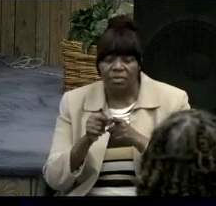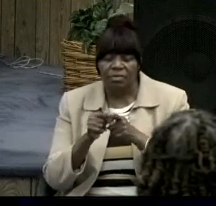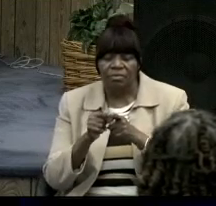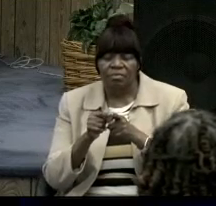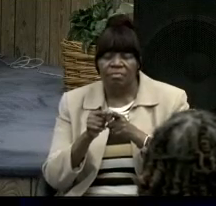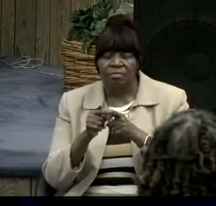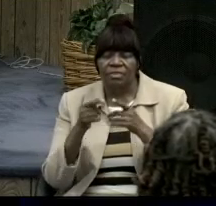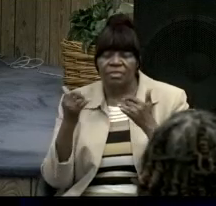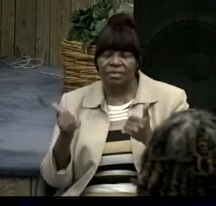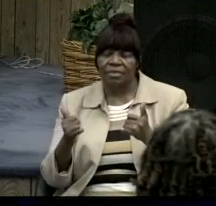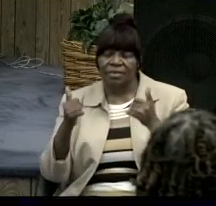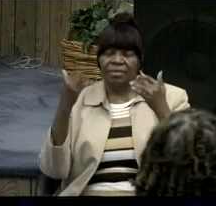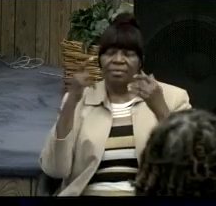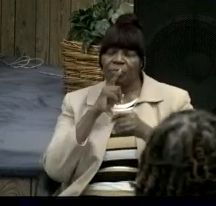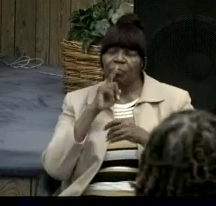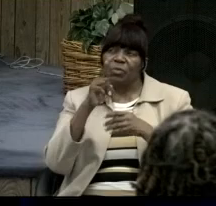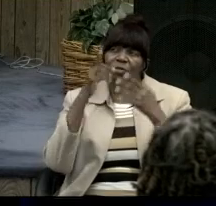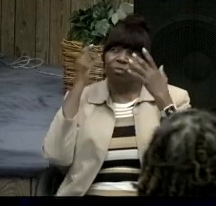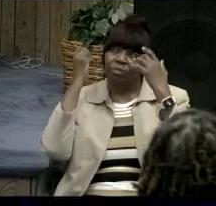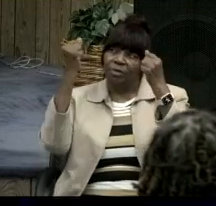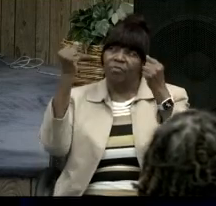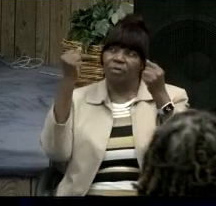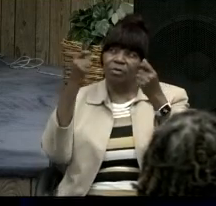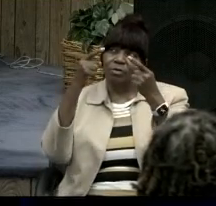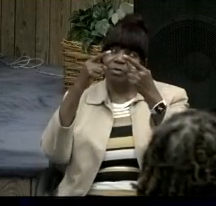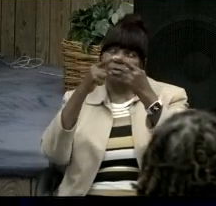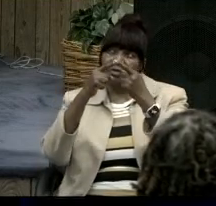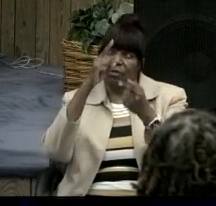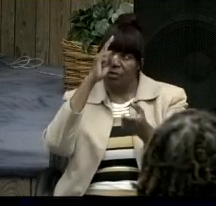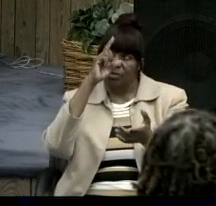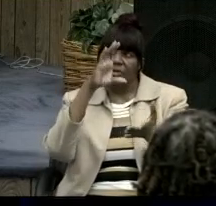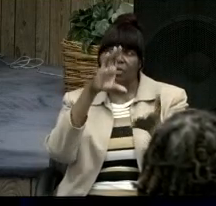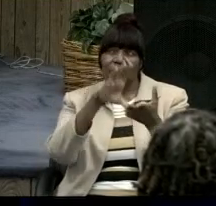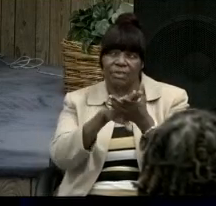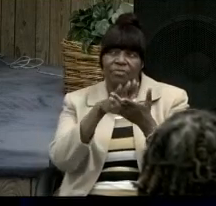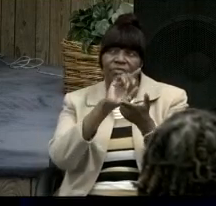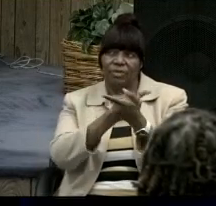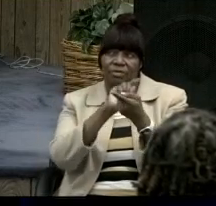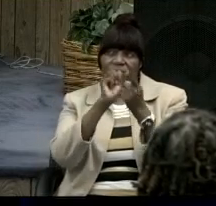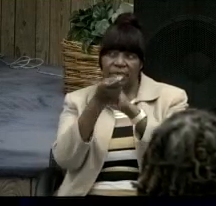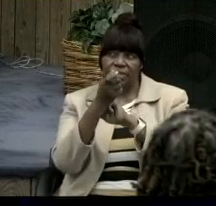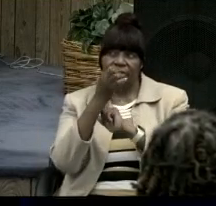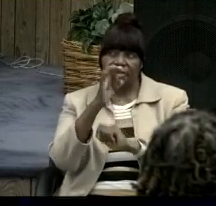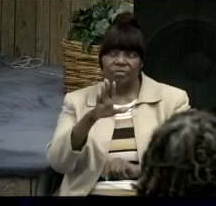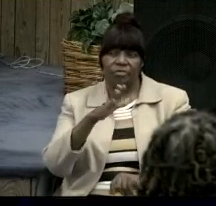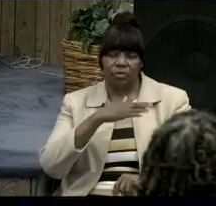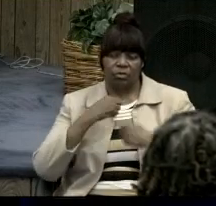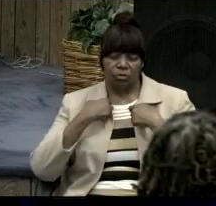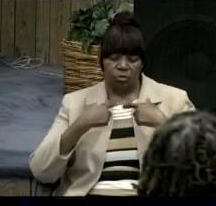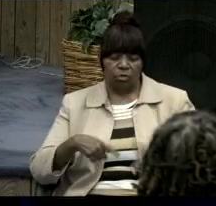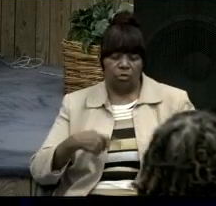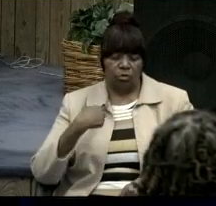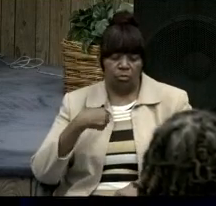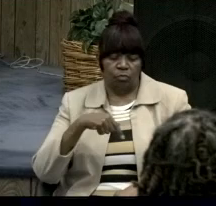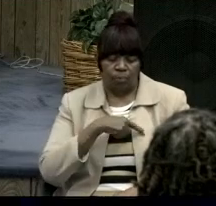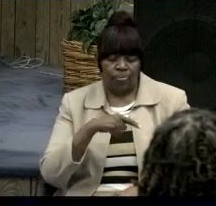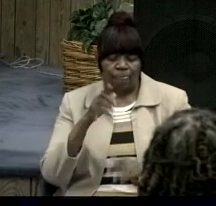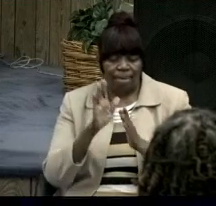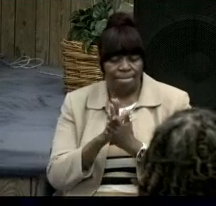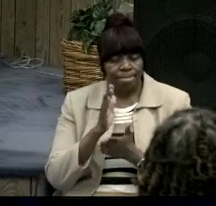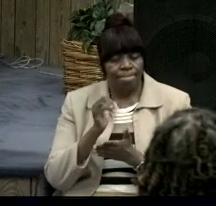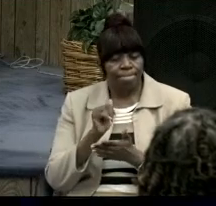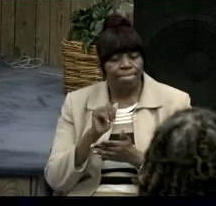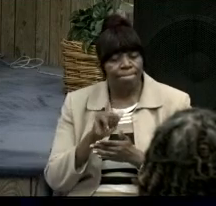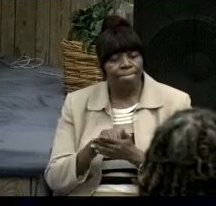forth mightily and powerfully to the conviction and conversion of souls is our prayer in Jesus' name.